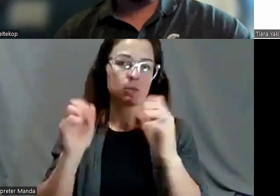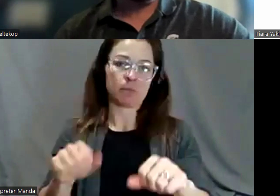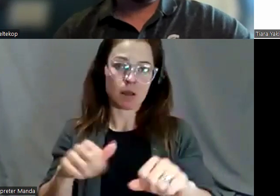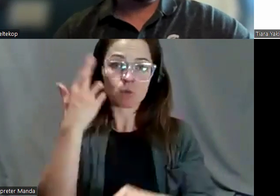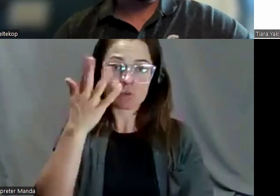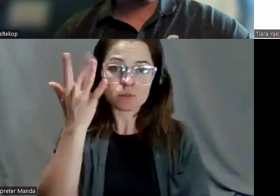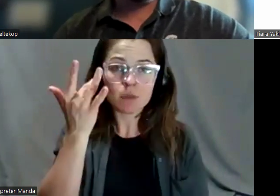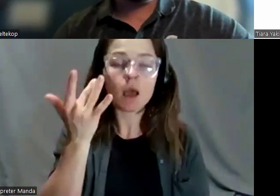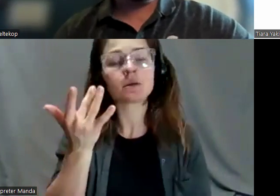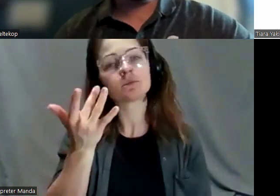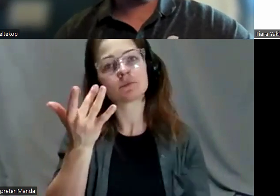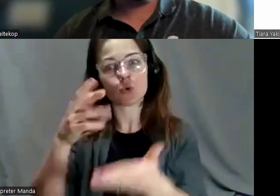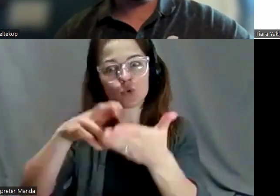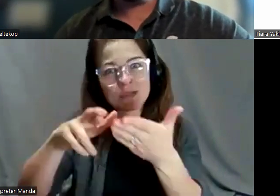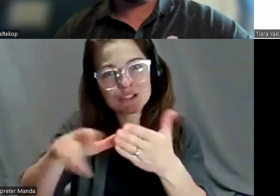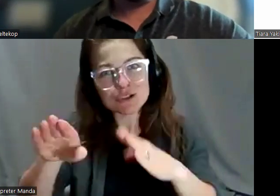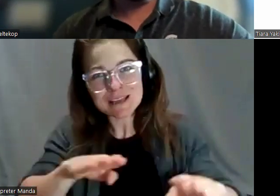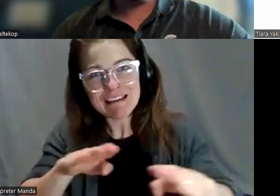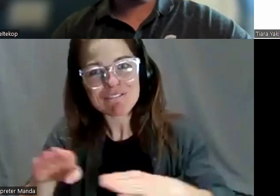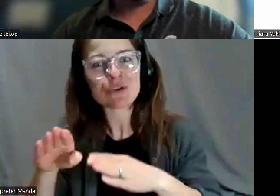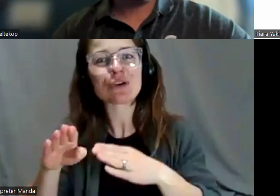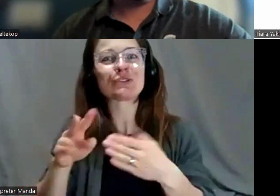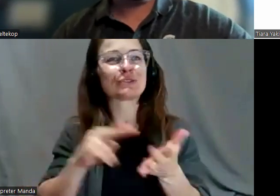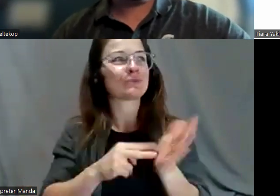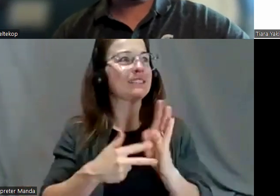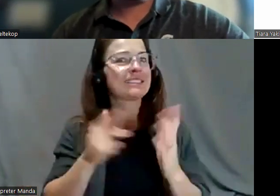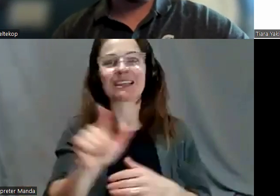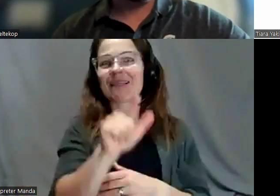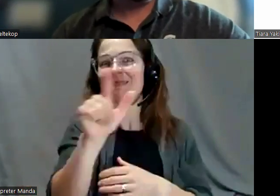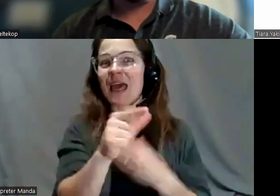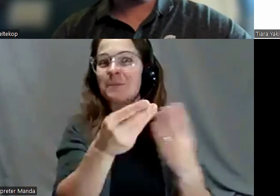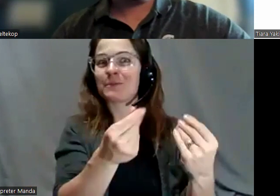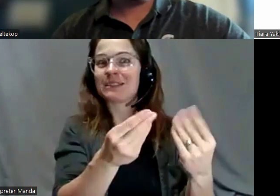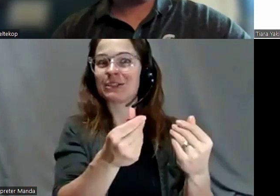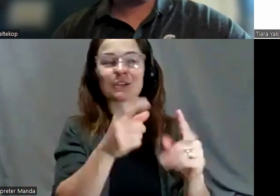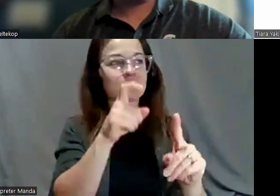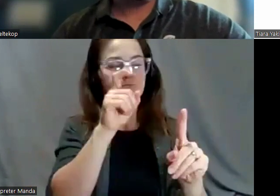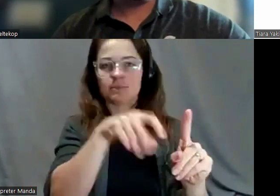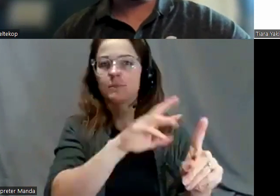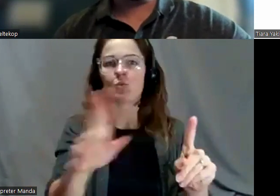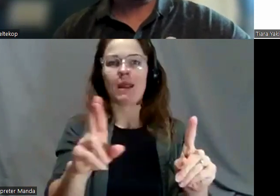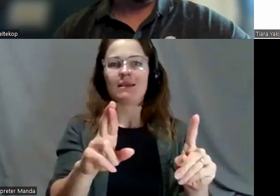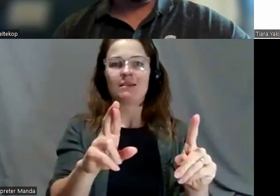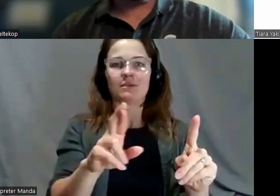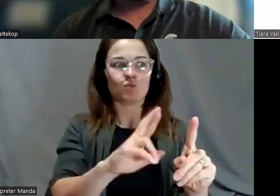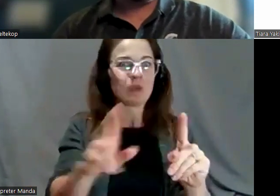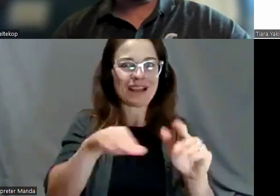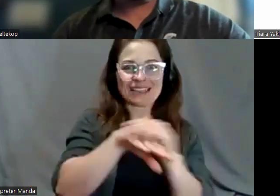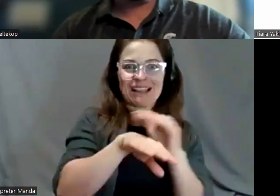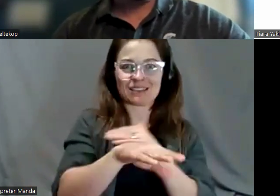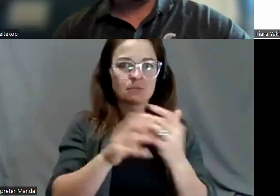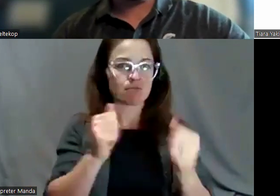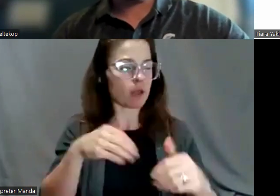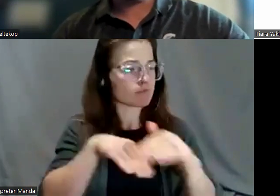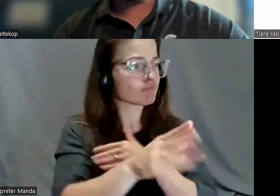are talking about research behaviors. So we have library materials that need to be readily available in accessible format. Faculty are